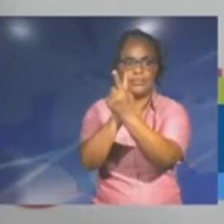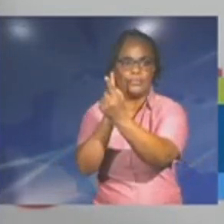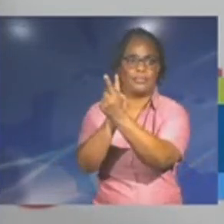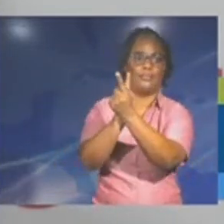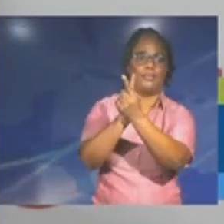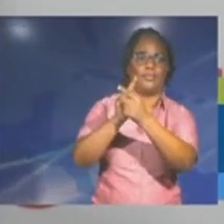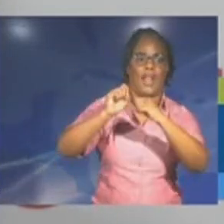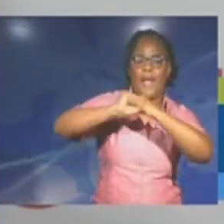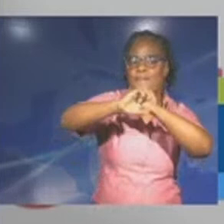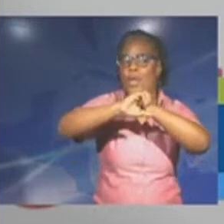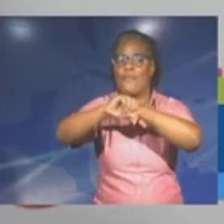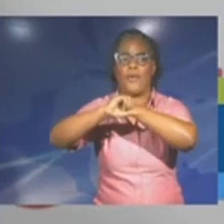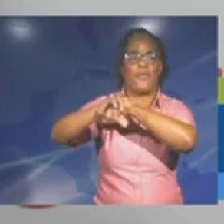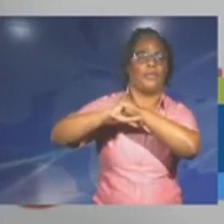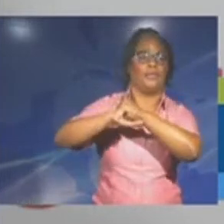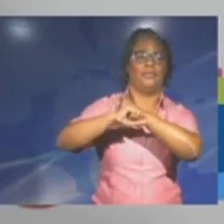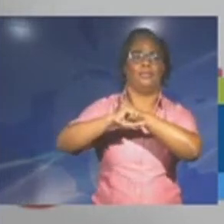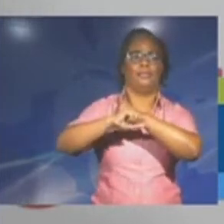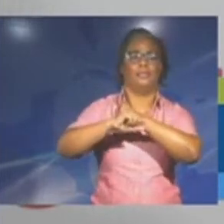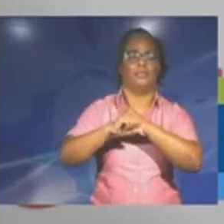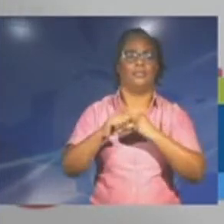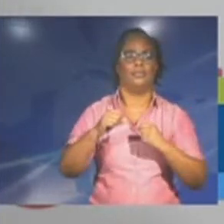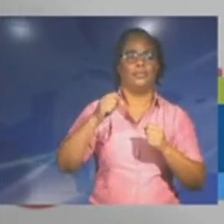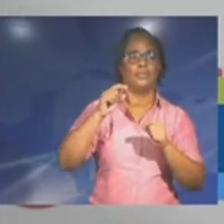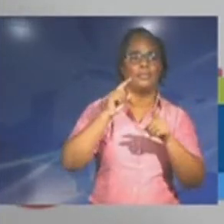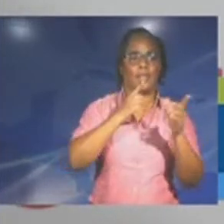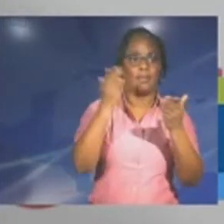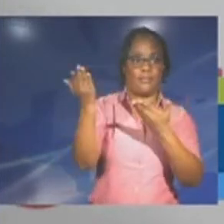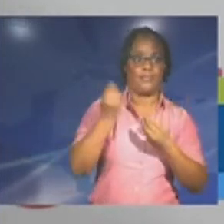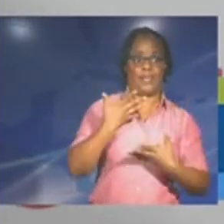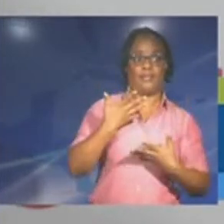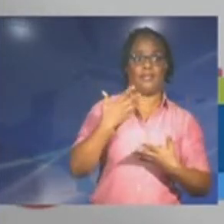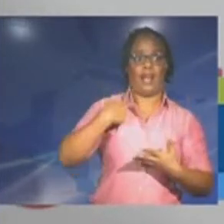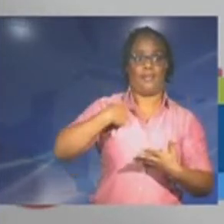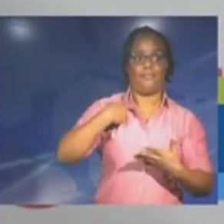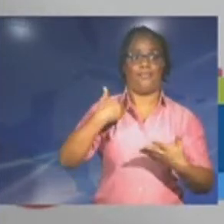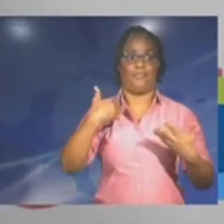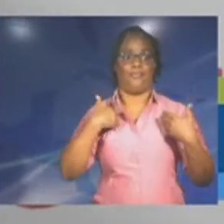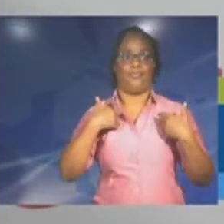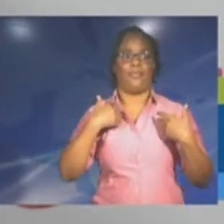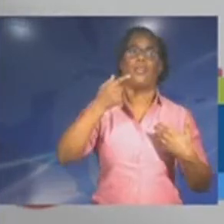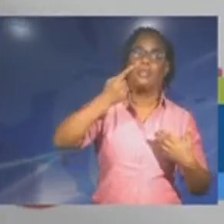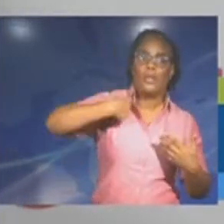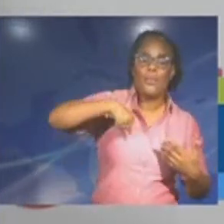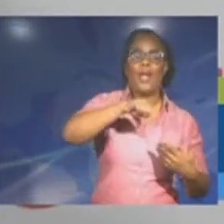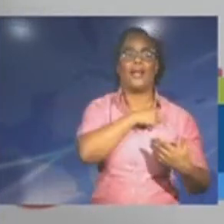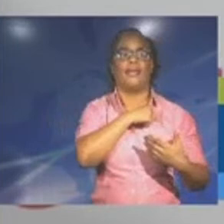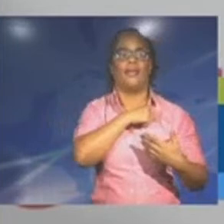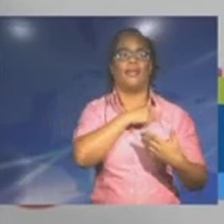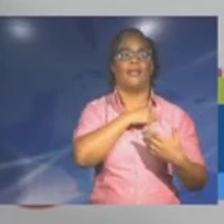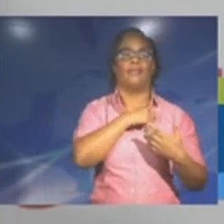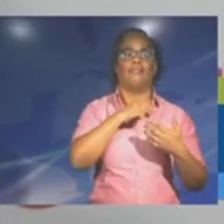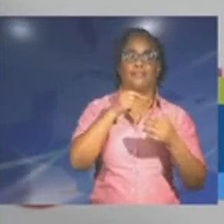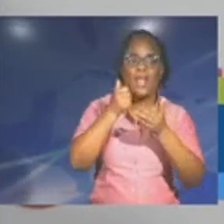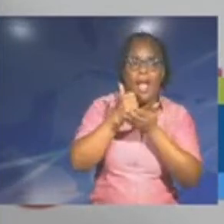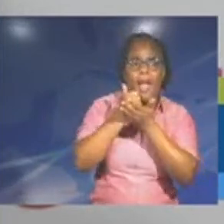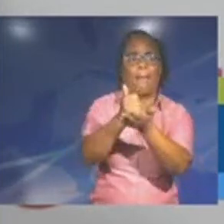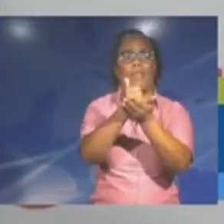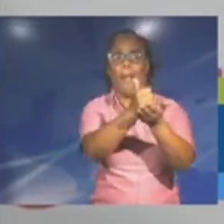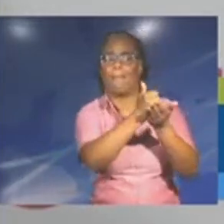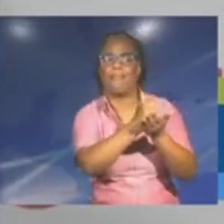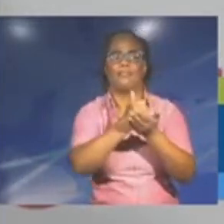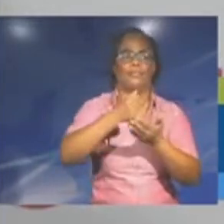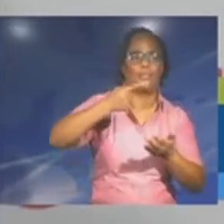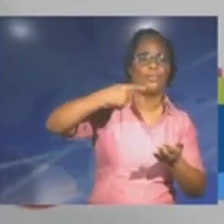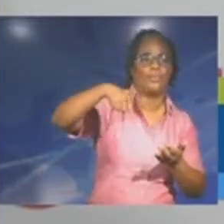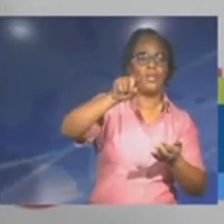the last information I had from Nurse Sukchan was that we basically closed the gap on those 2,000 who we had to get to take us